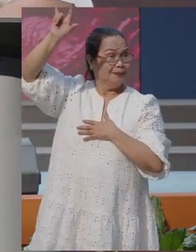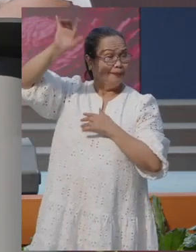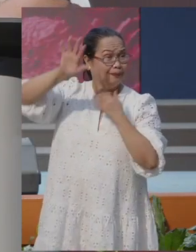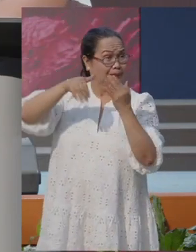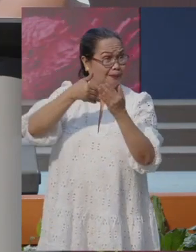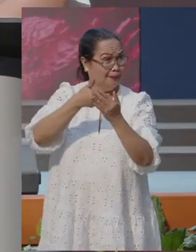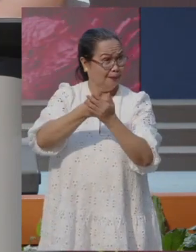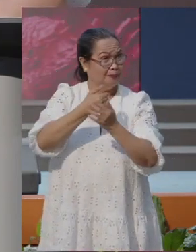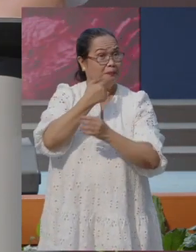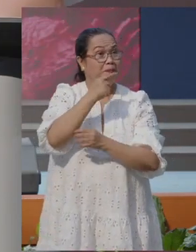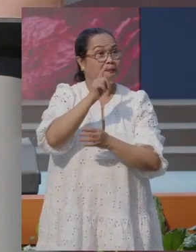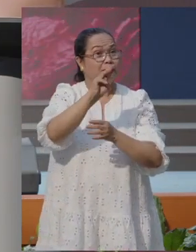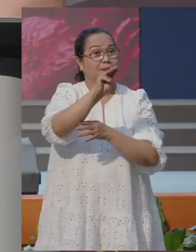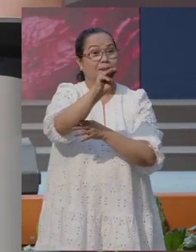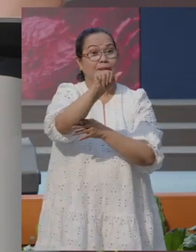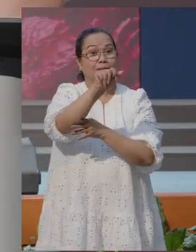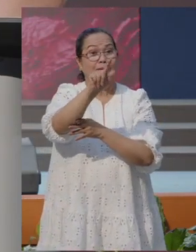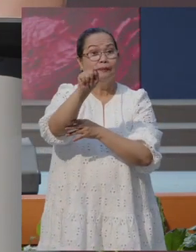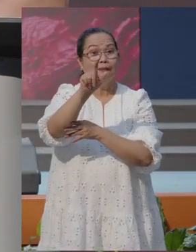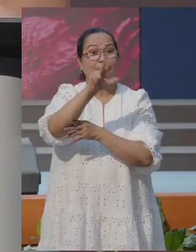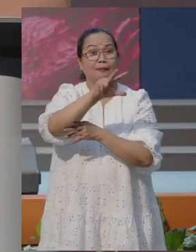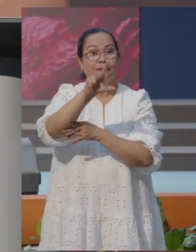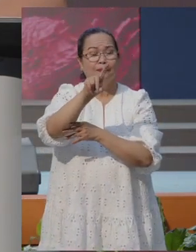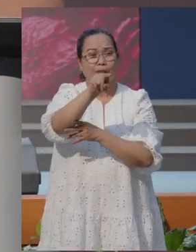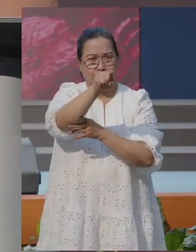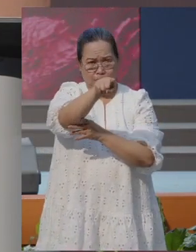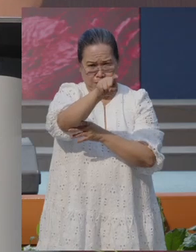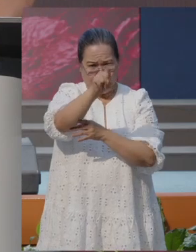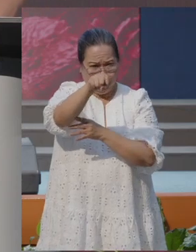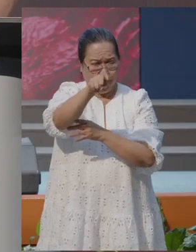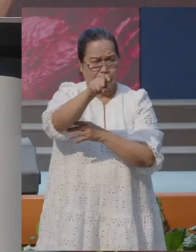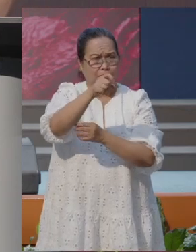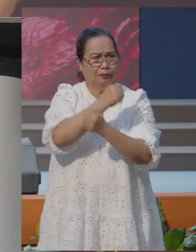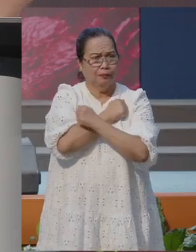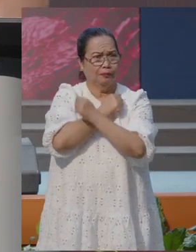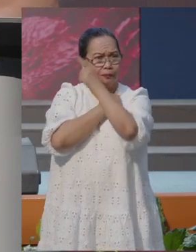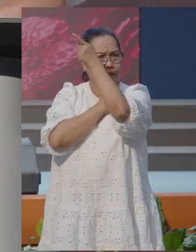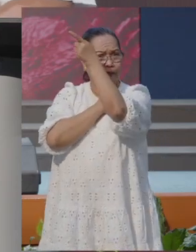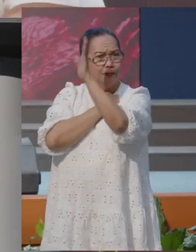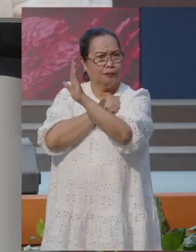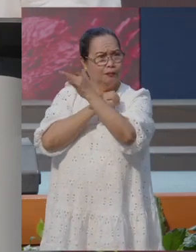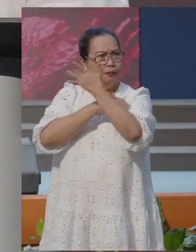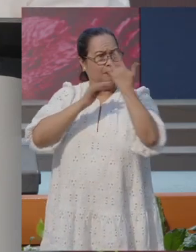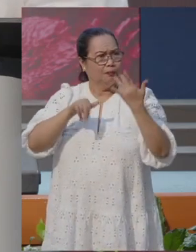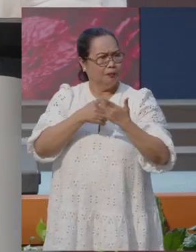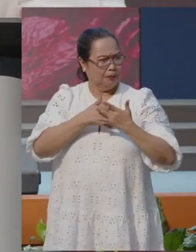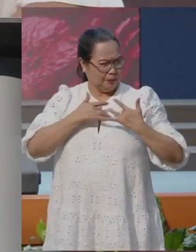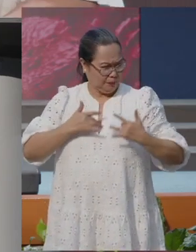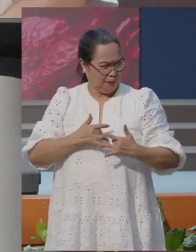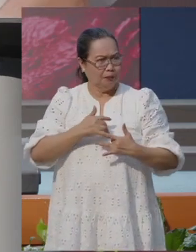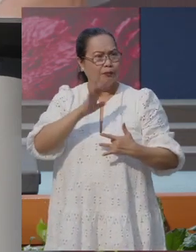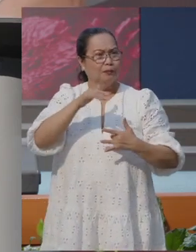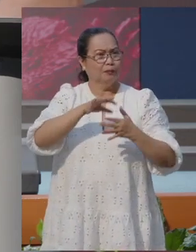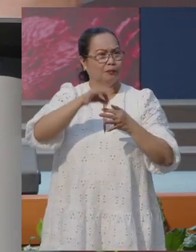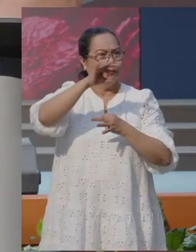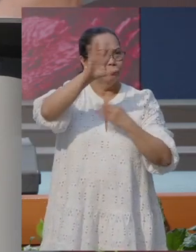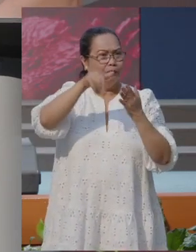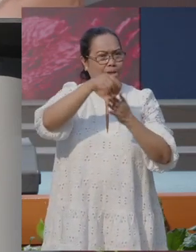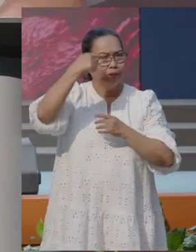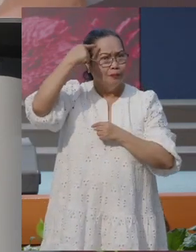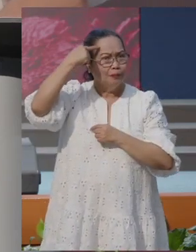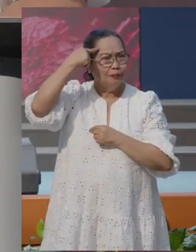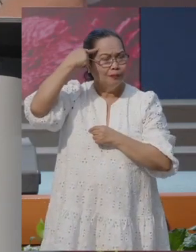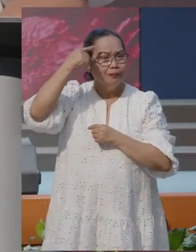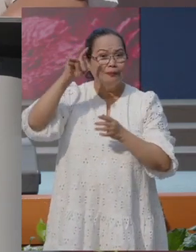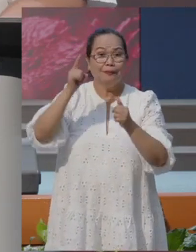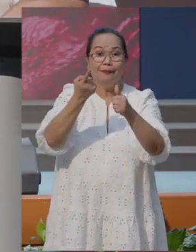sa Matthew 22:37. "You shall love the Lord your God with all your heart, with all your soul, and with all your mind. This